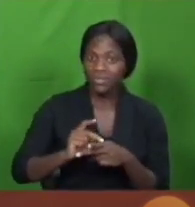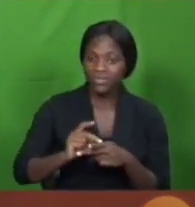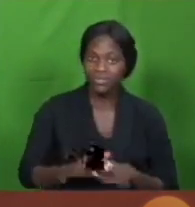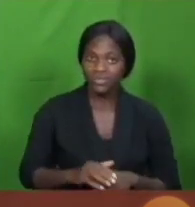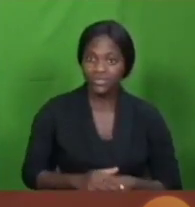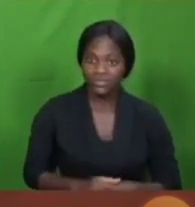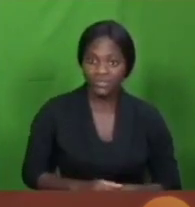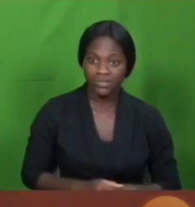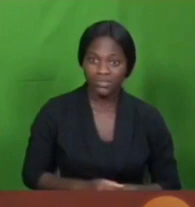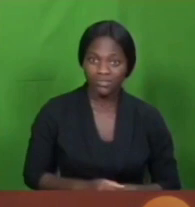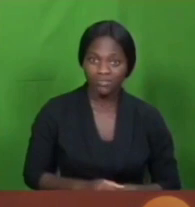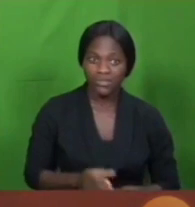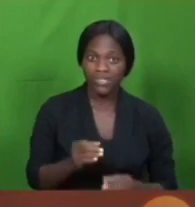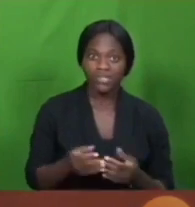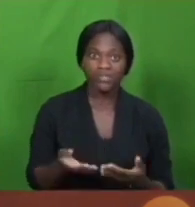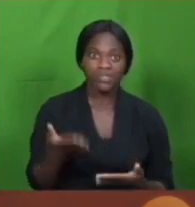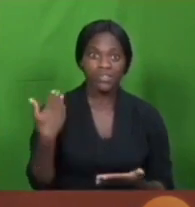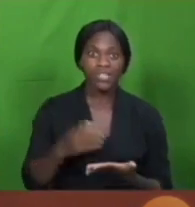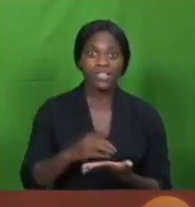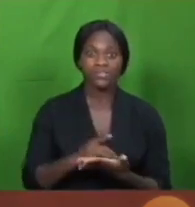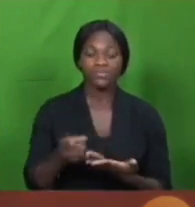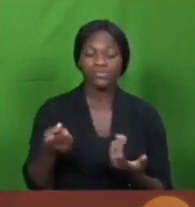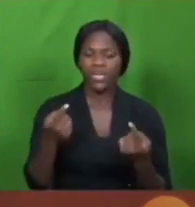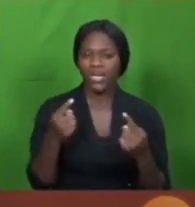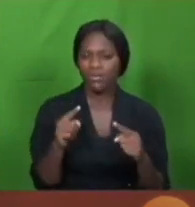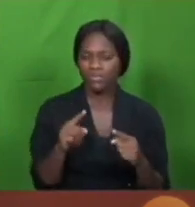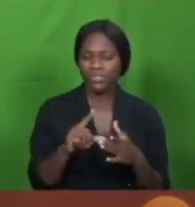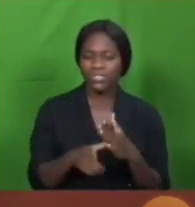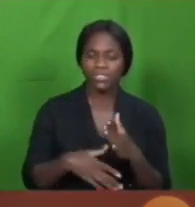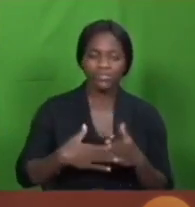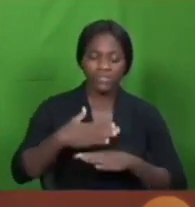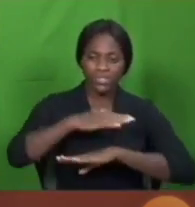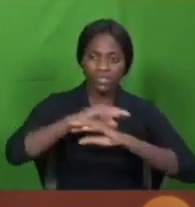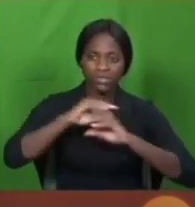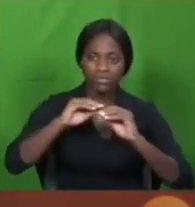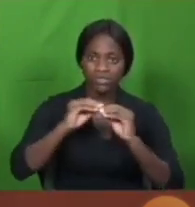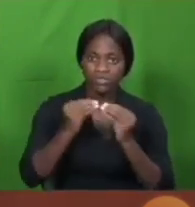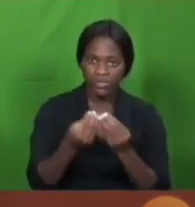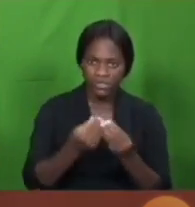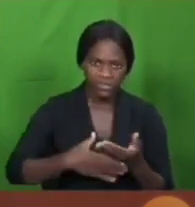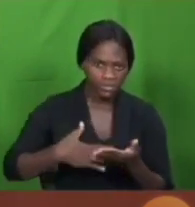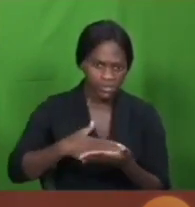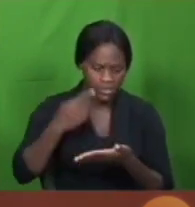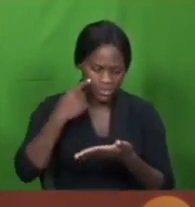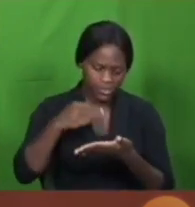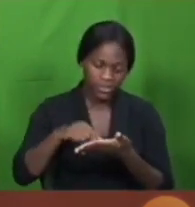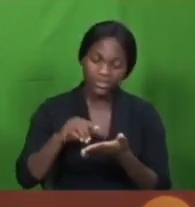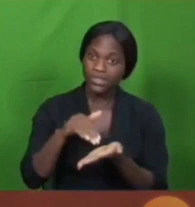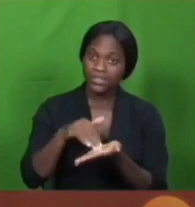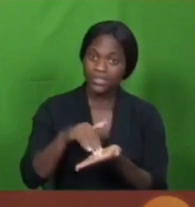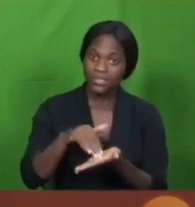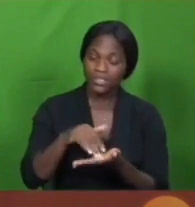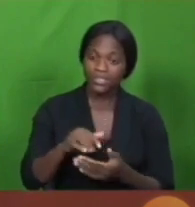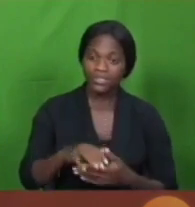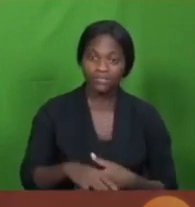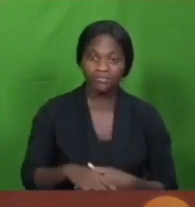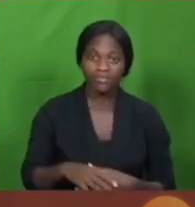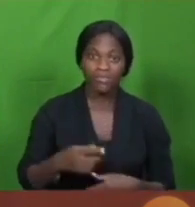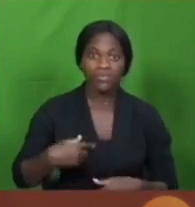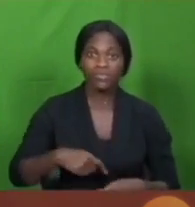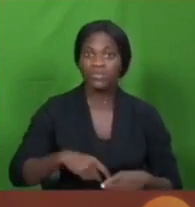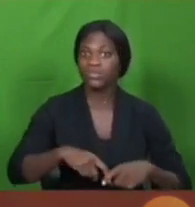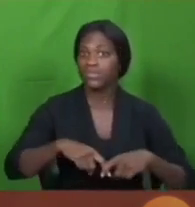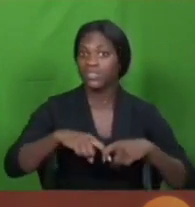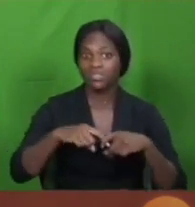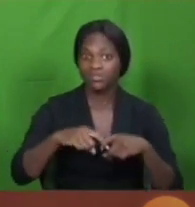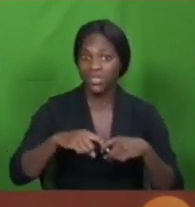it happened last week, then table office, you have to relook at it. We suspend, we don't state